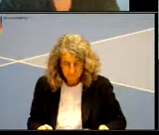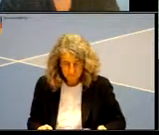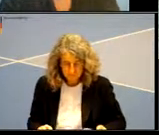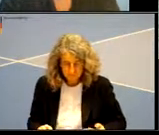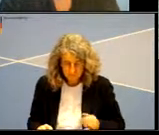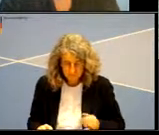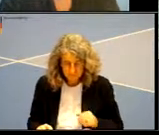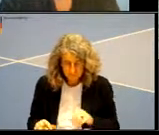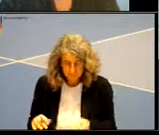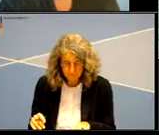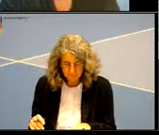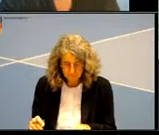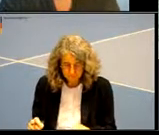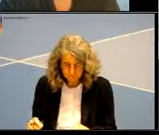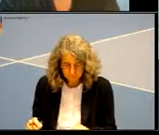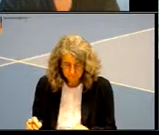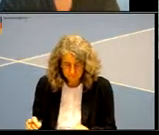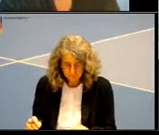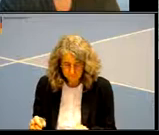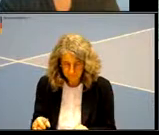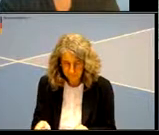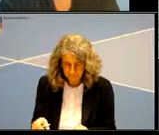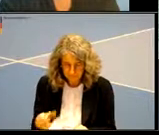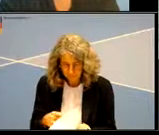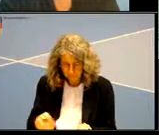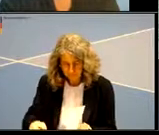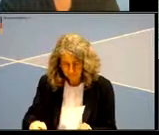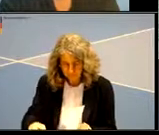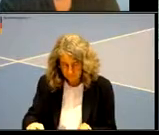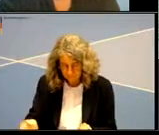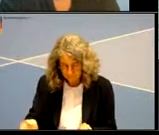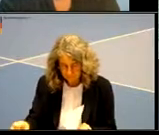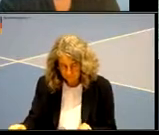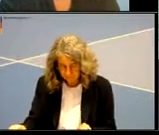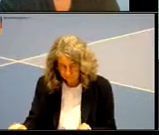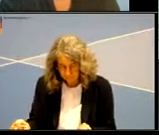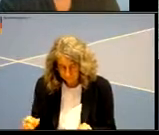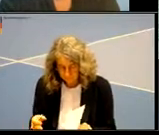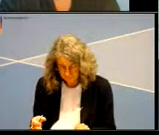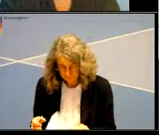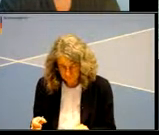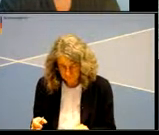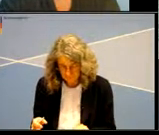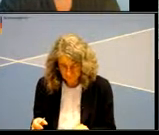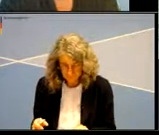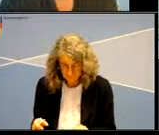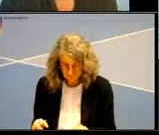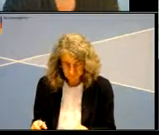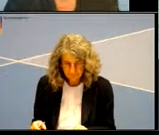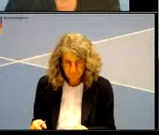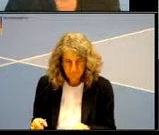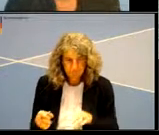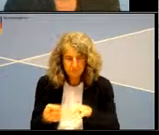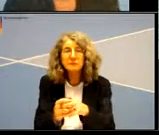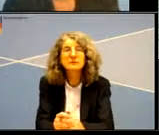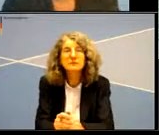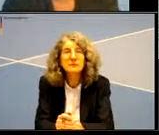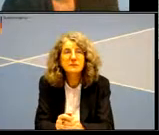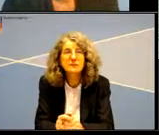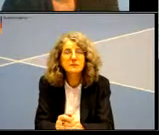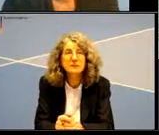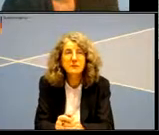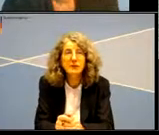to be solved with a spike in energy prices. And after the winter, there might be even more. So it's very important whatever